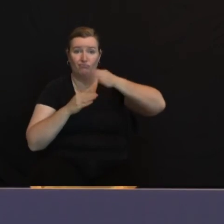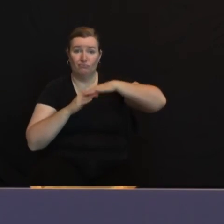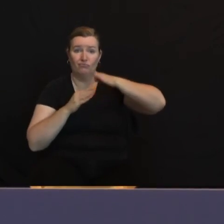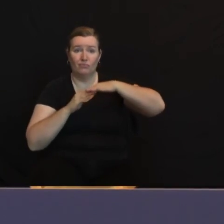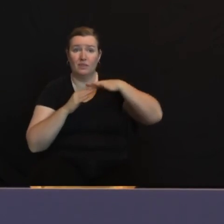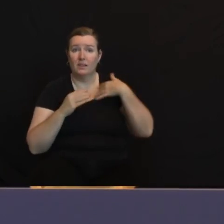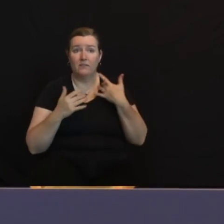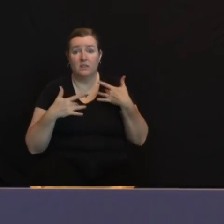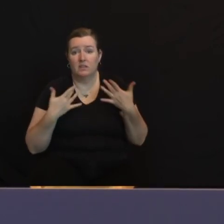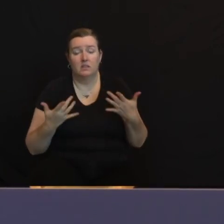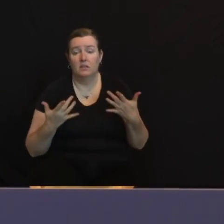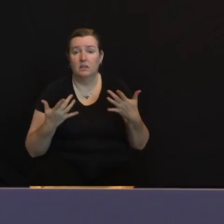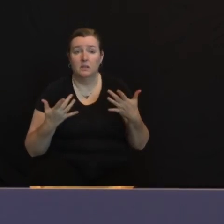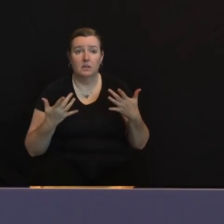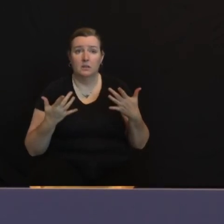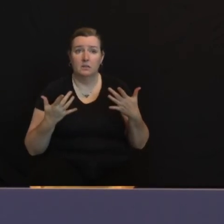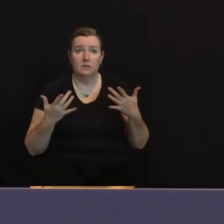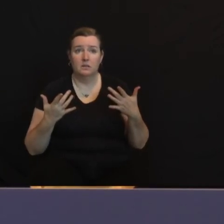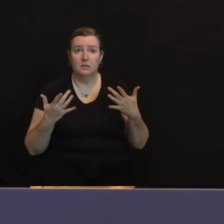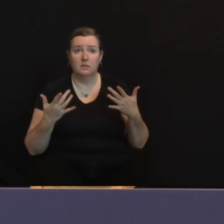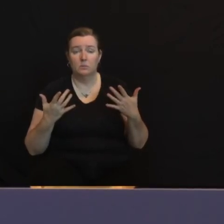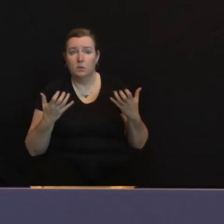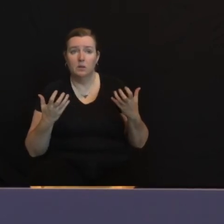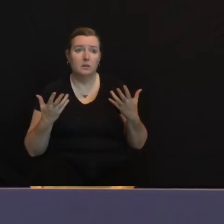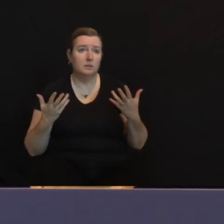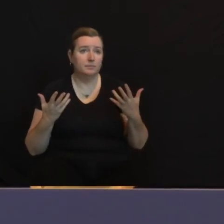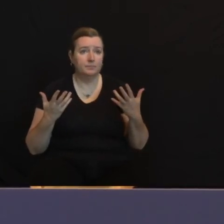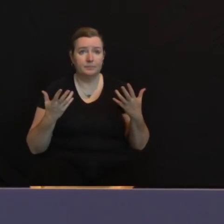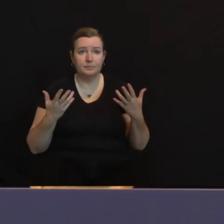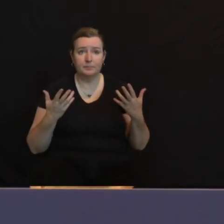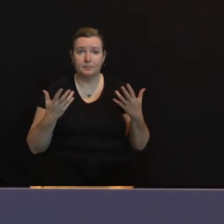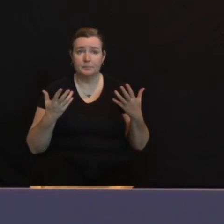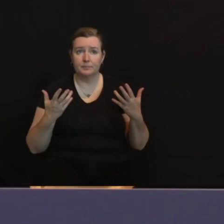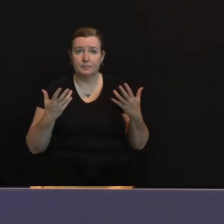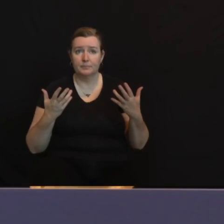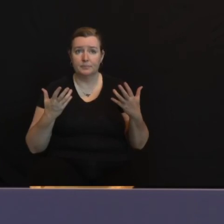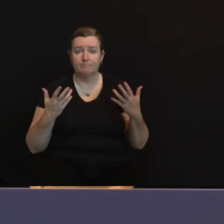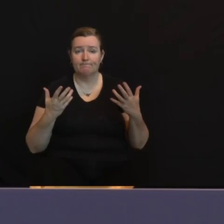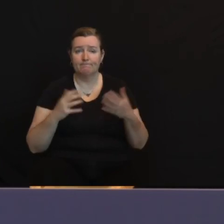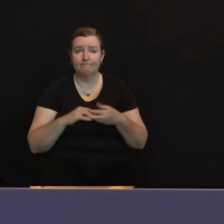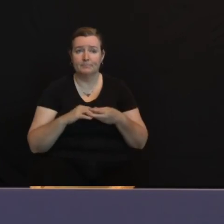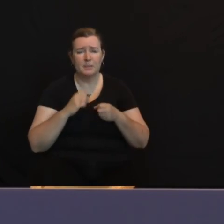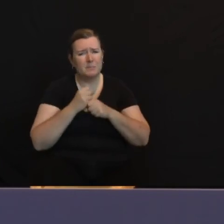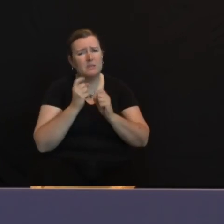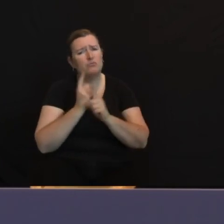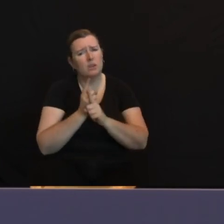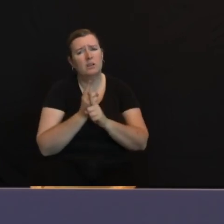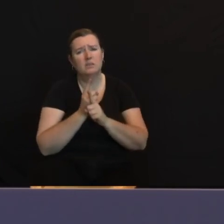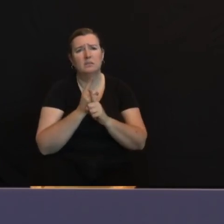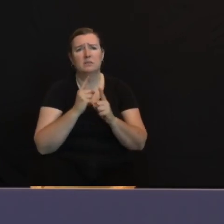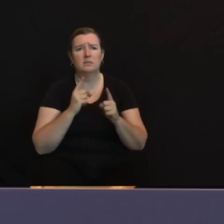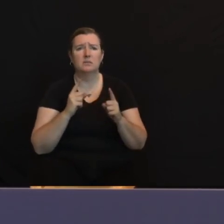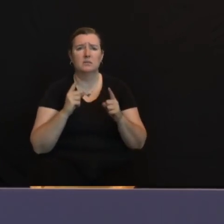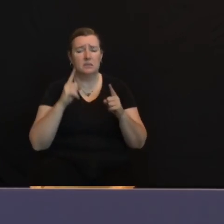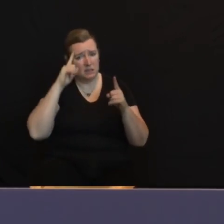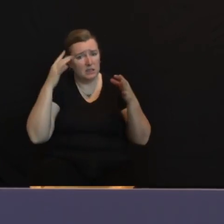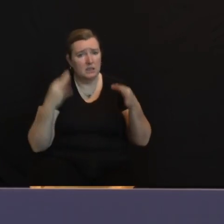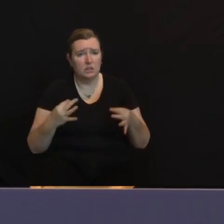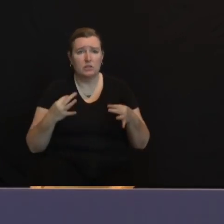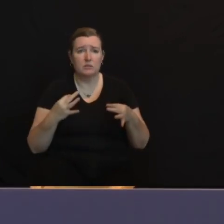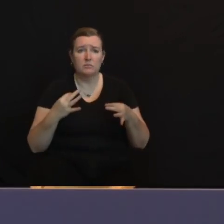trying to get this as right as we can, is we also don't want to send mixed messages in terms of what we need folks to do